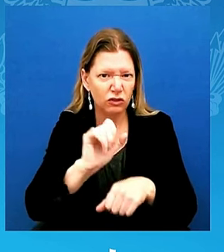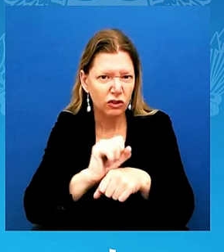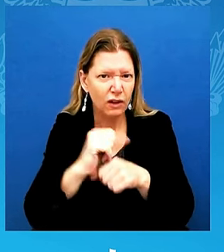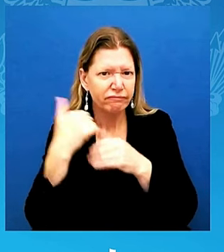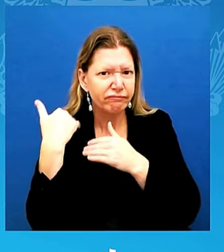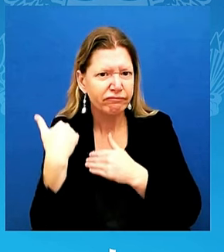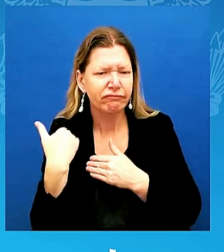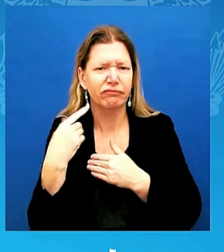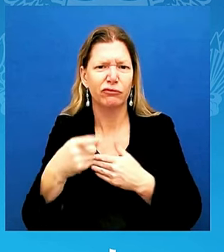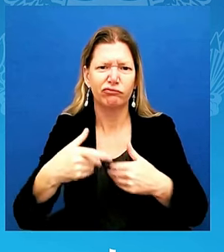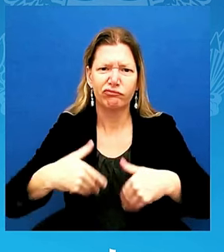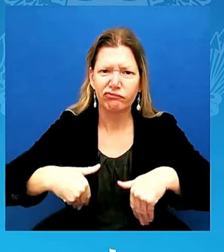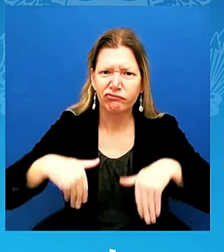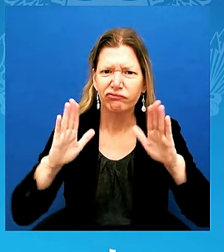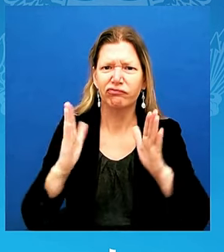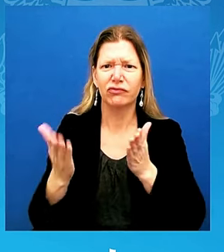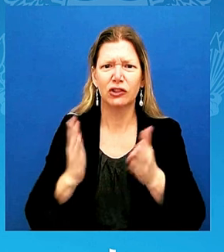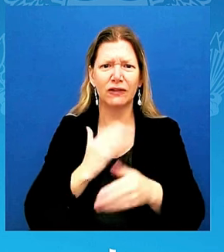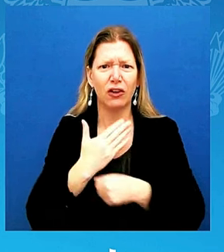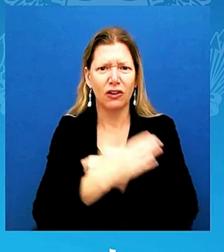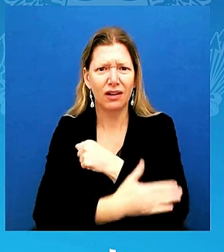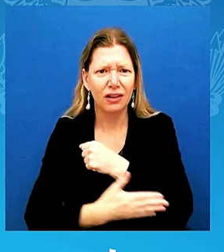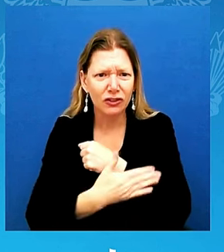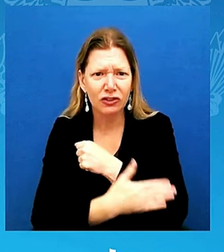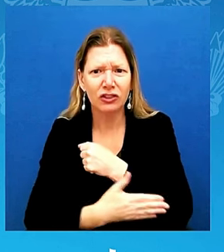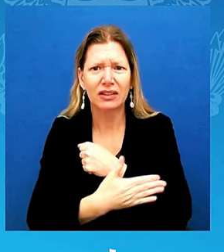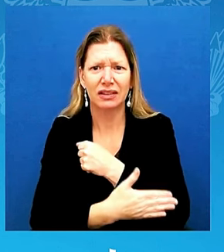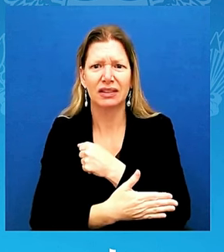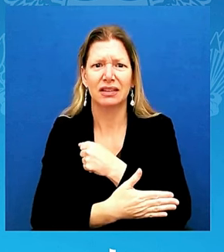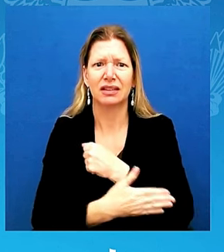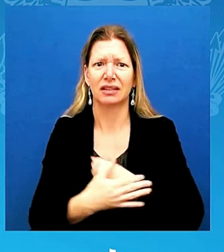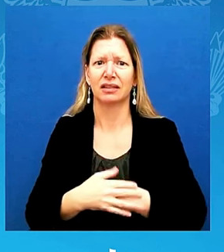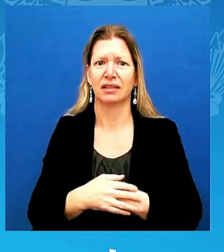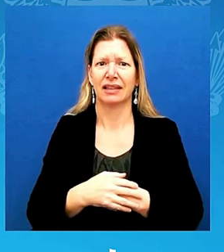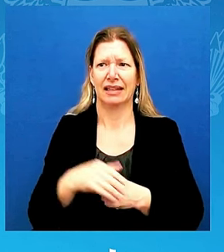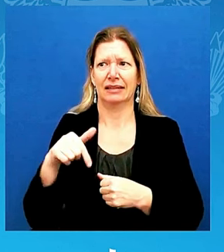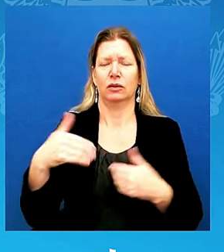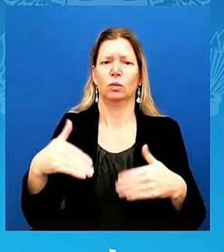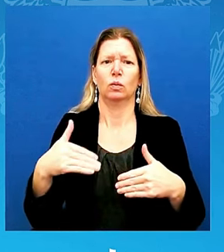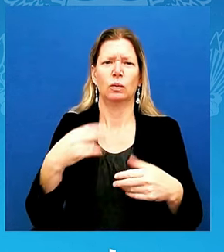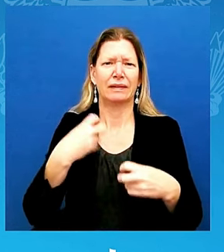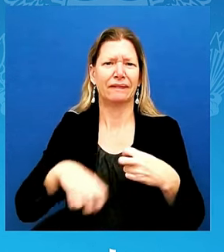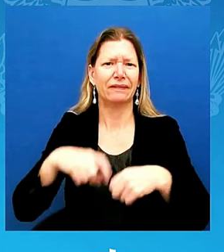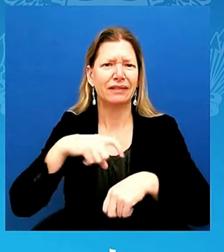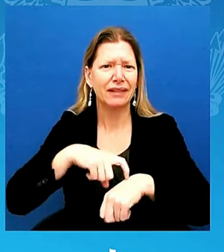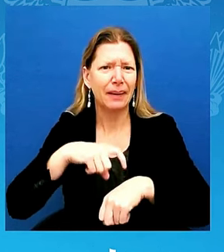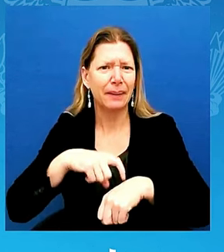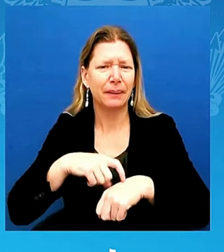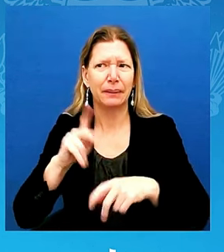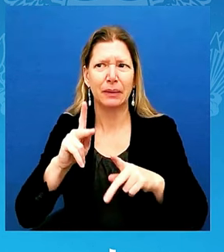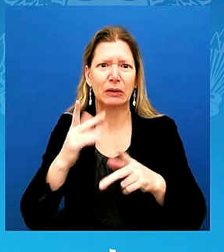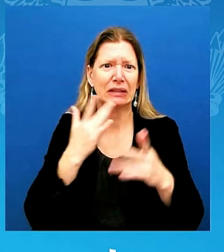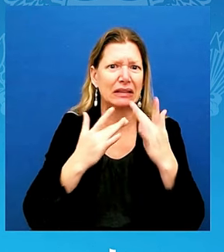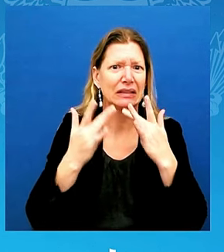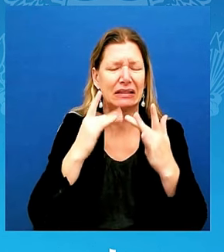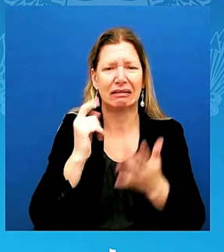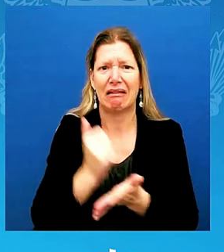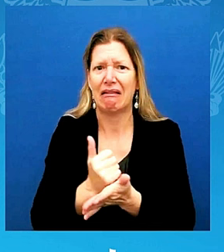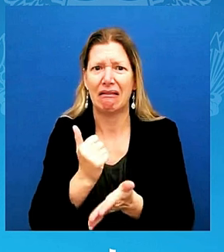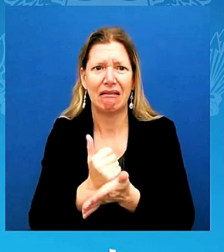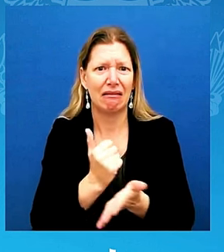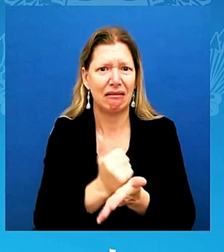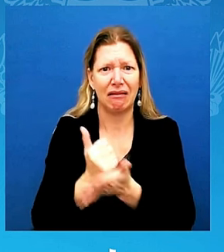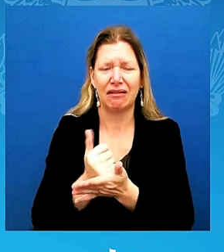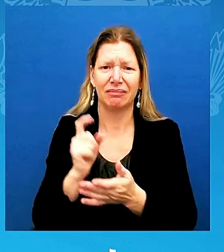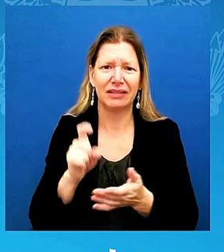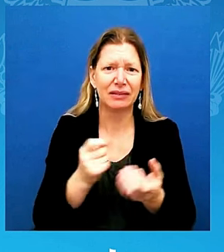in particular, at times like this, people who are just so desperately in need of help, support, and just knowing